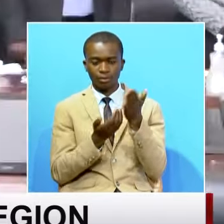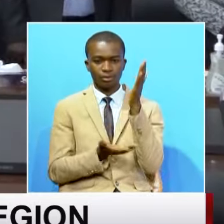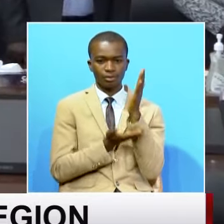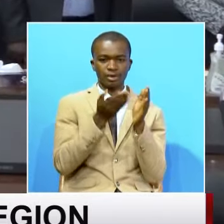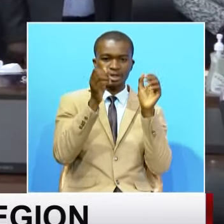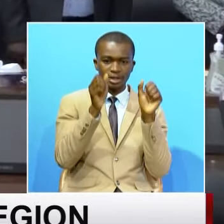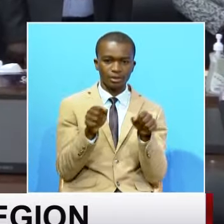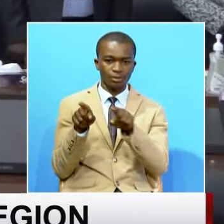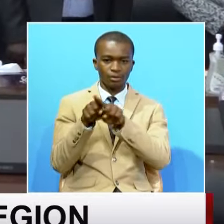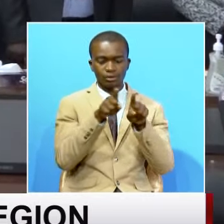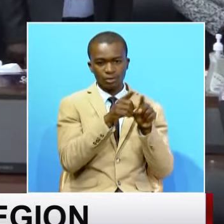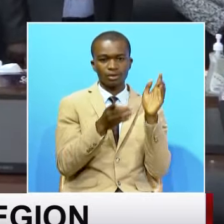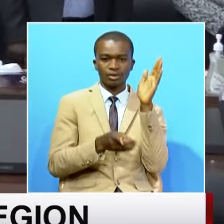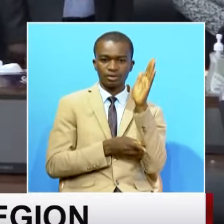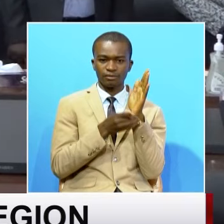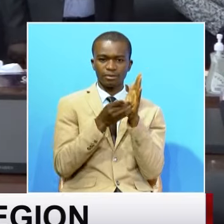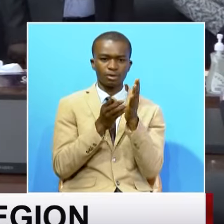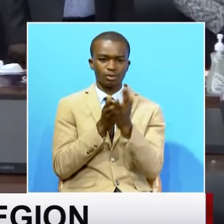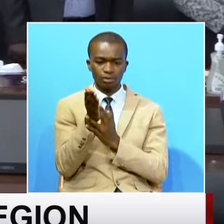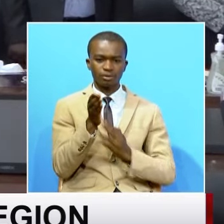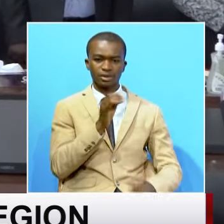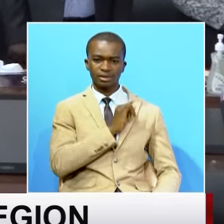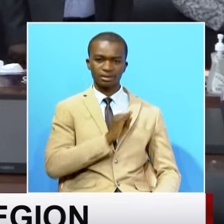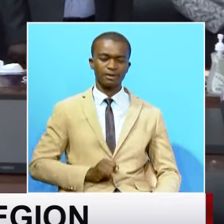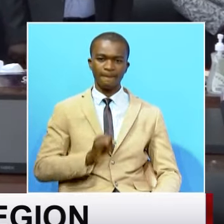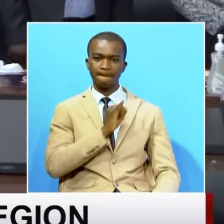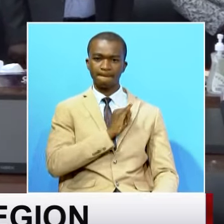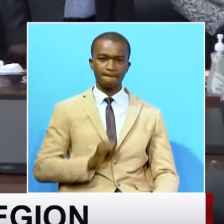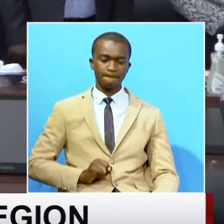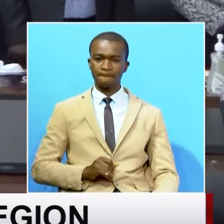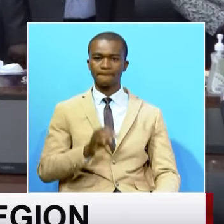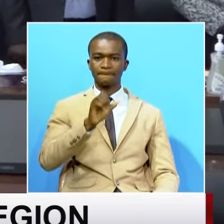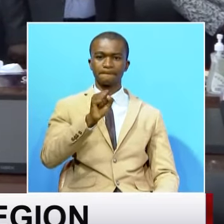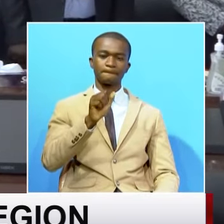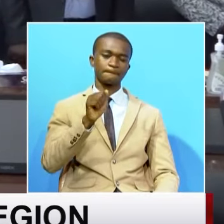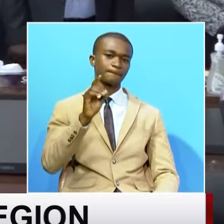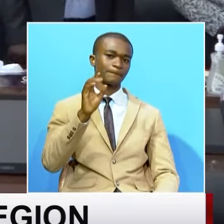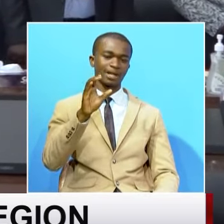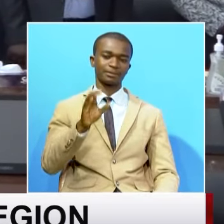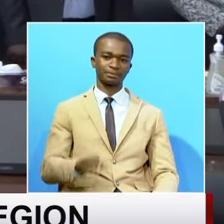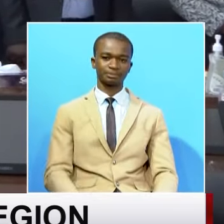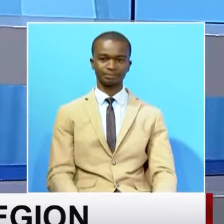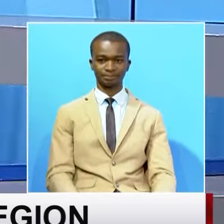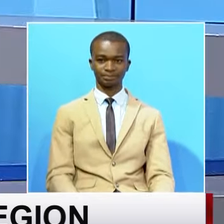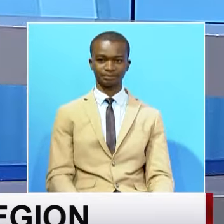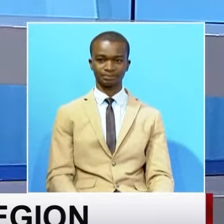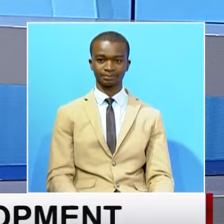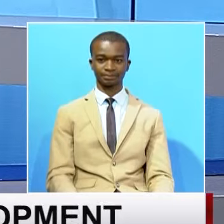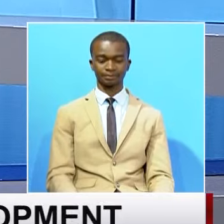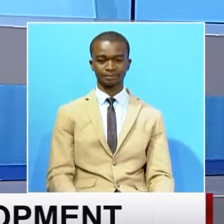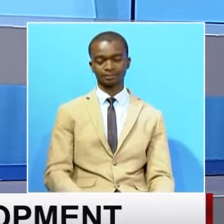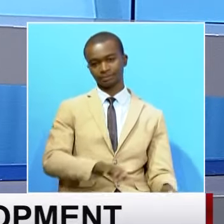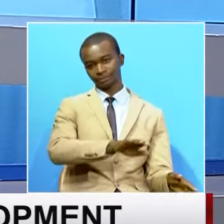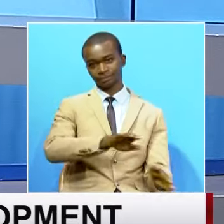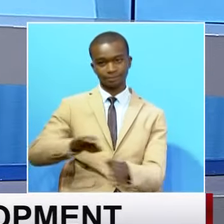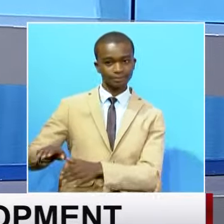Development Towards an Industrialized SADC. Shilika Chabalingula for Zanis in Lusaka.